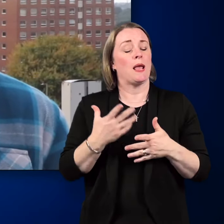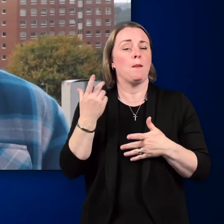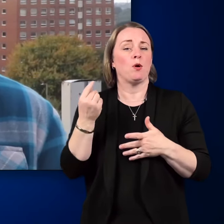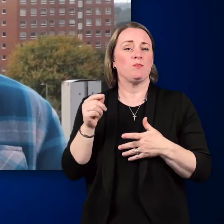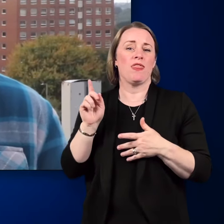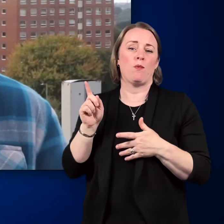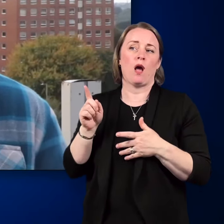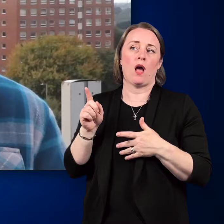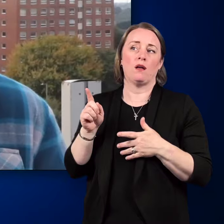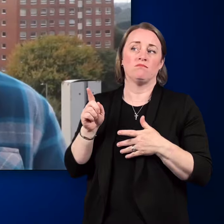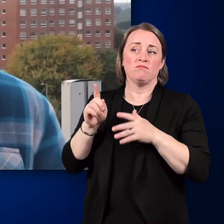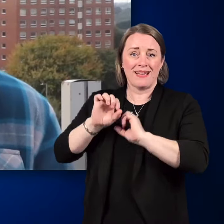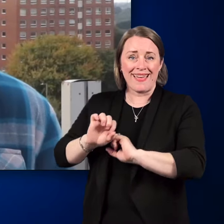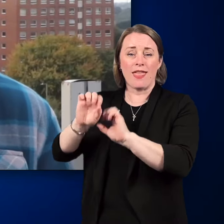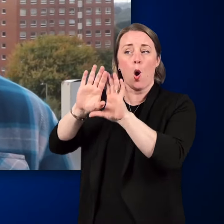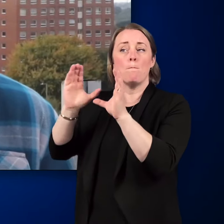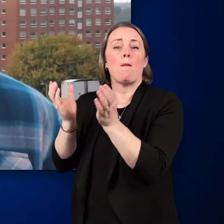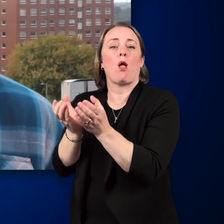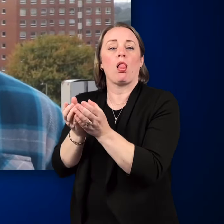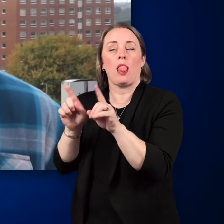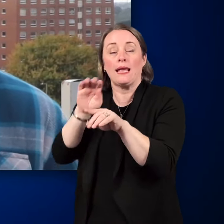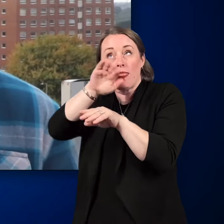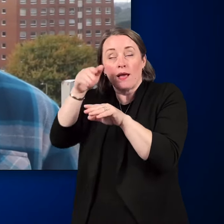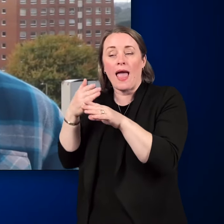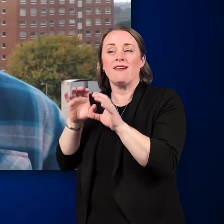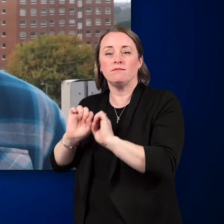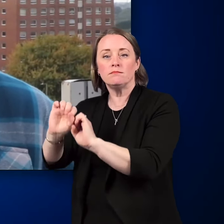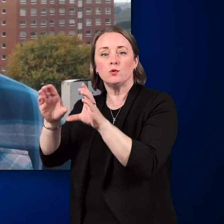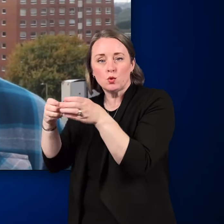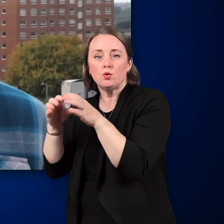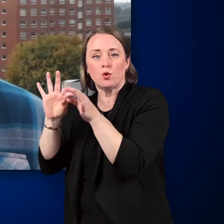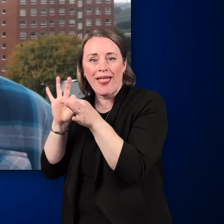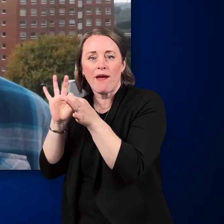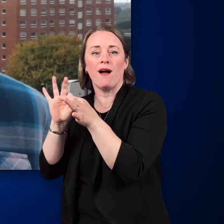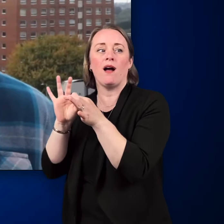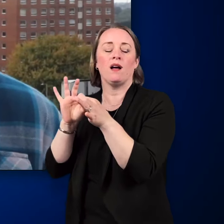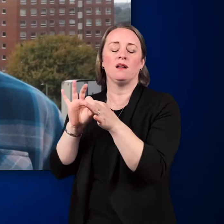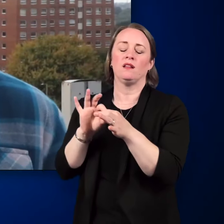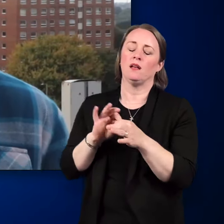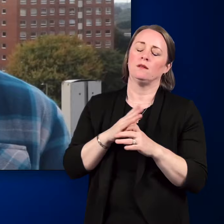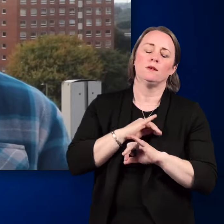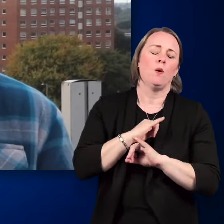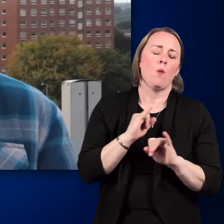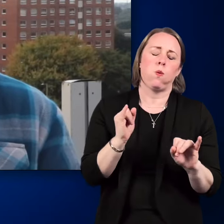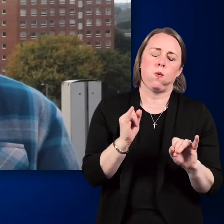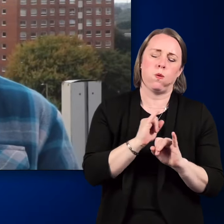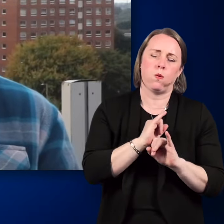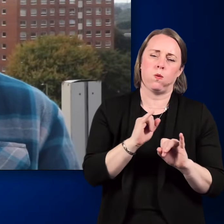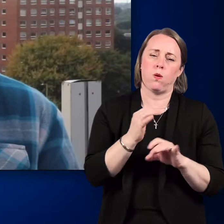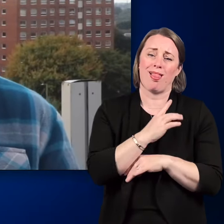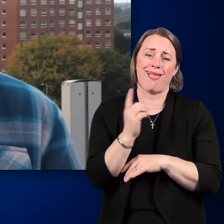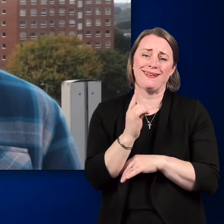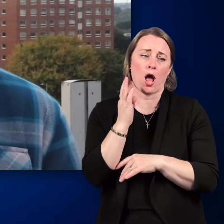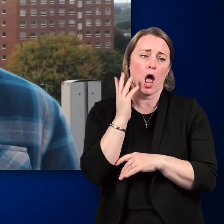were a little bit in their protective cave. And of course, very sadly, there were then too